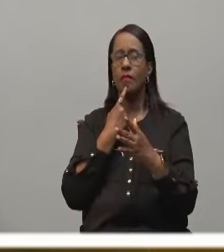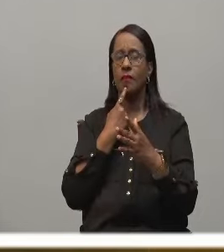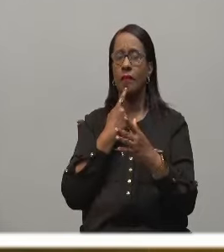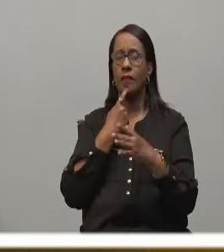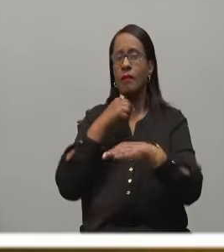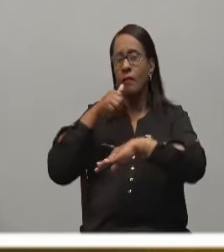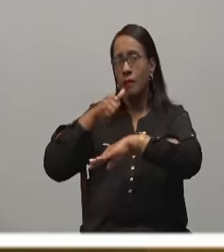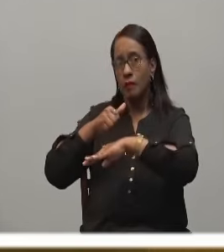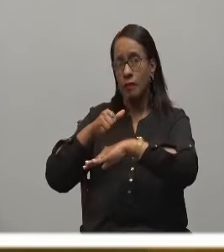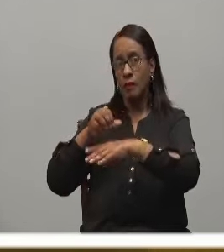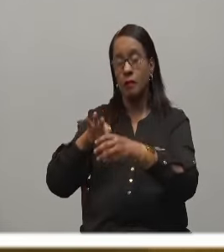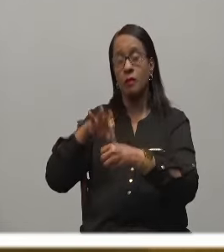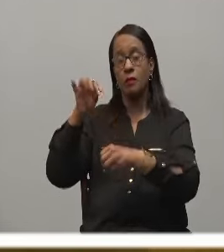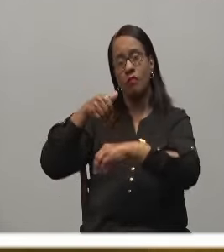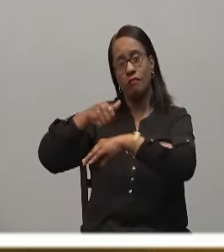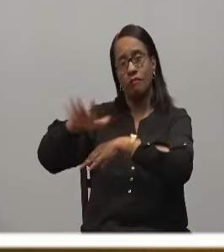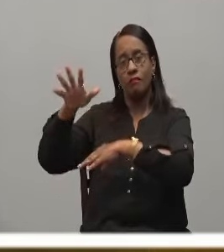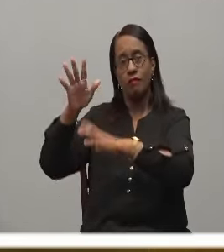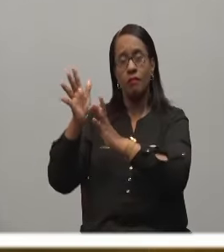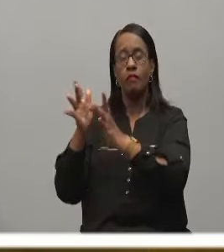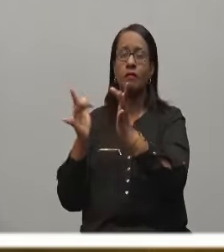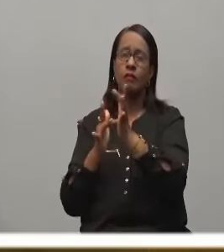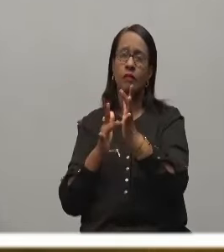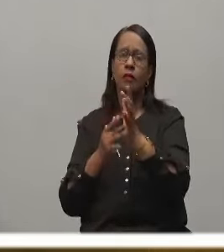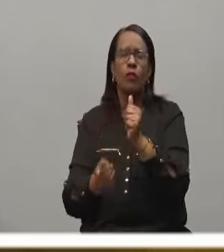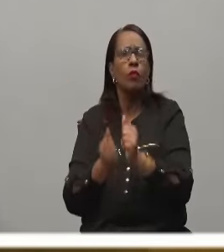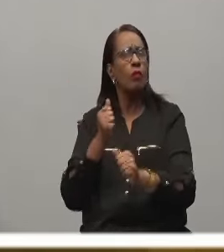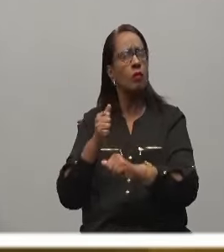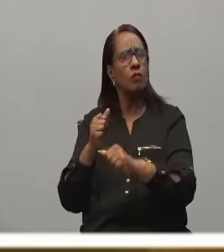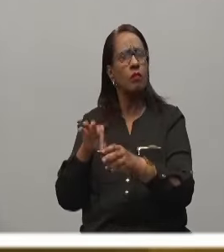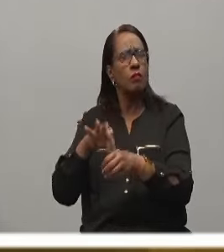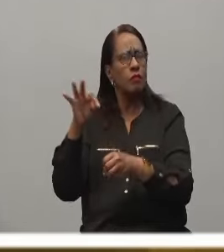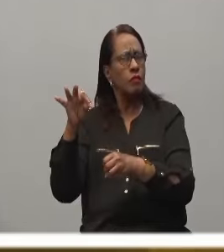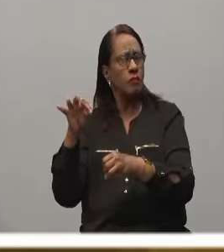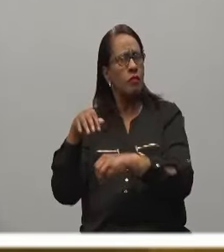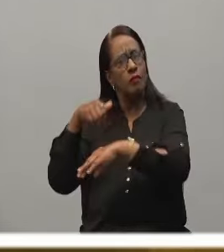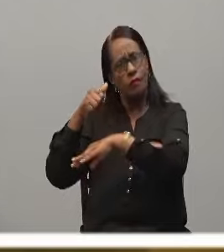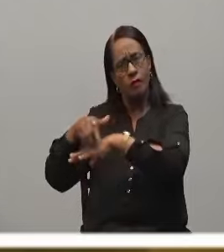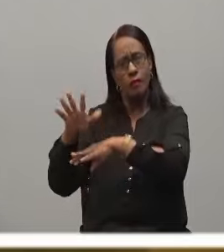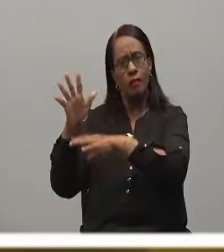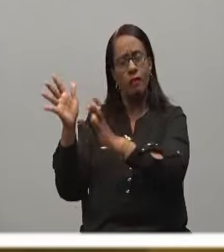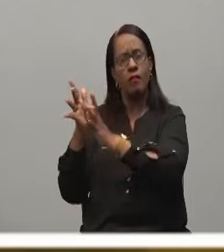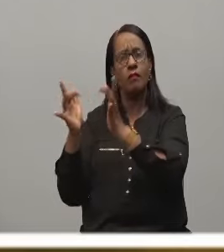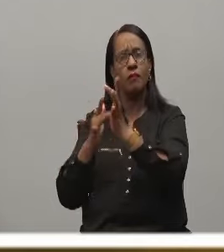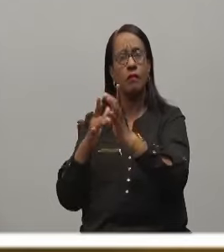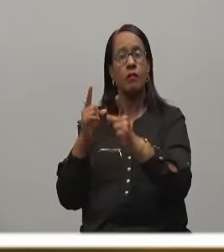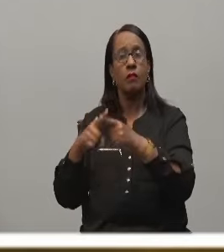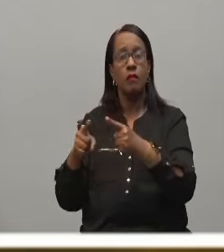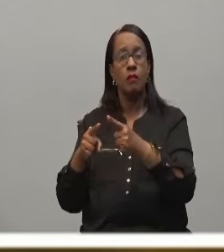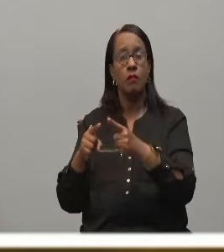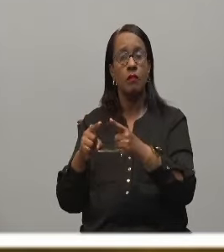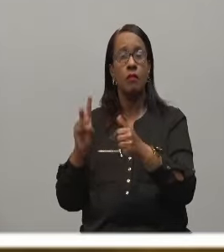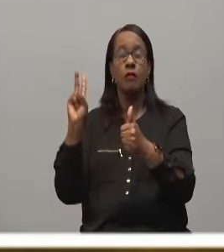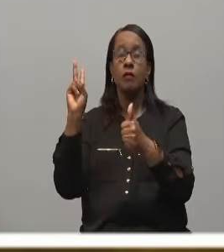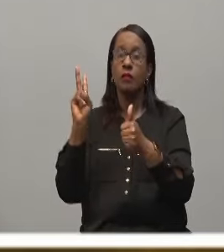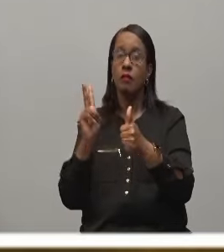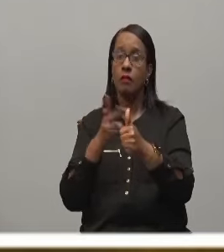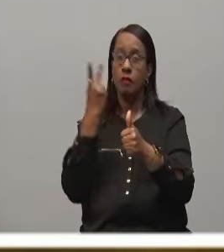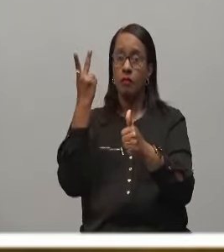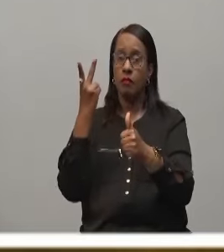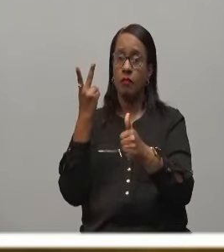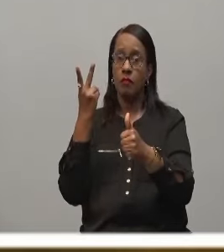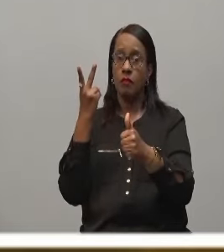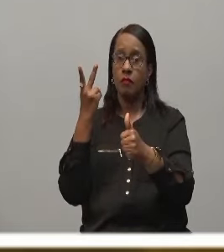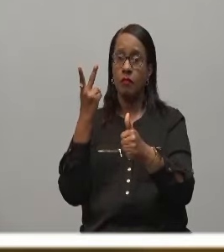Which spirit drove Jesus out there? So the text before this is the baptism, where during